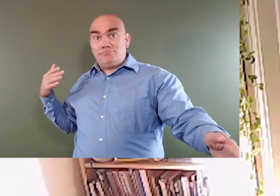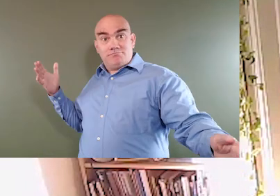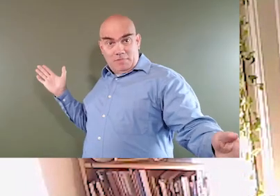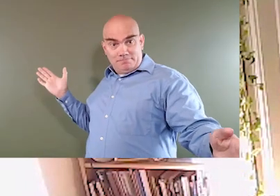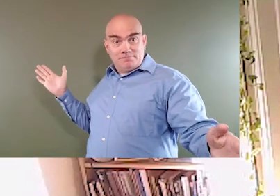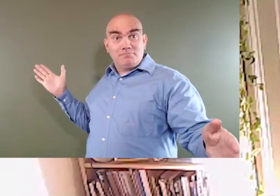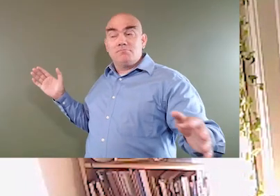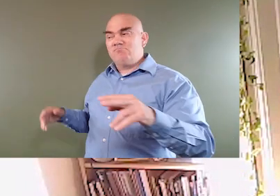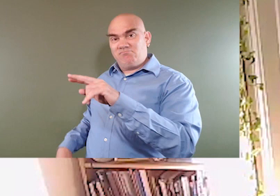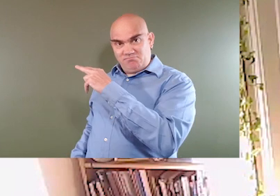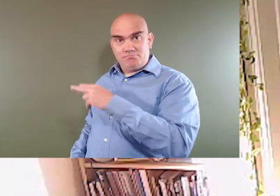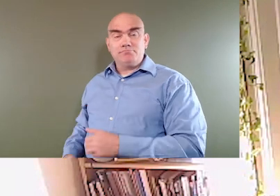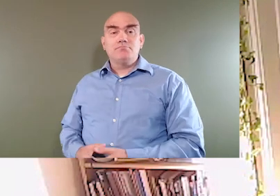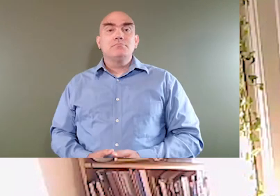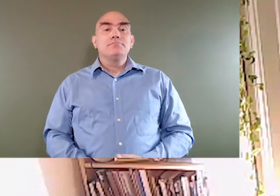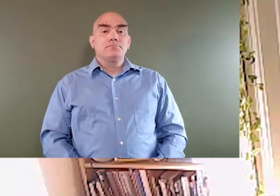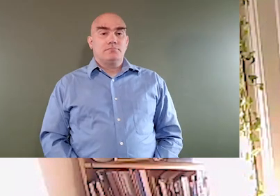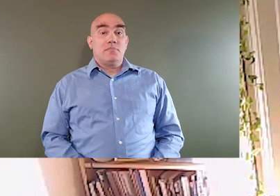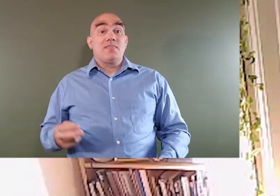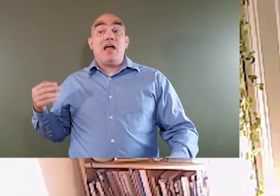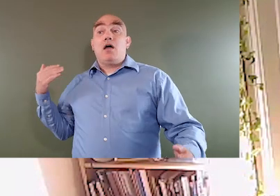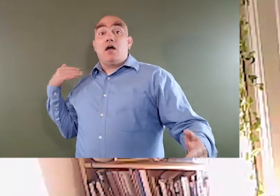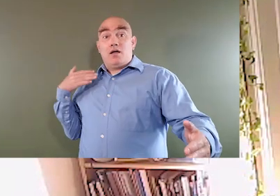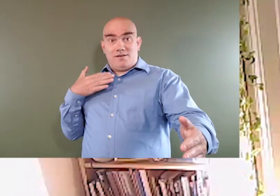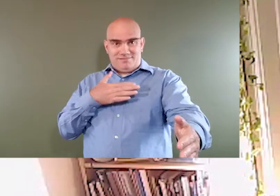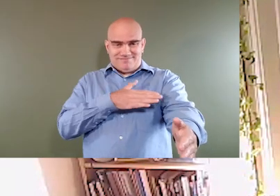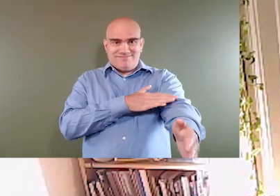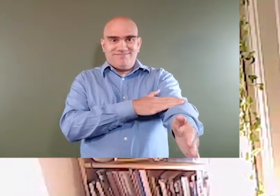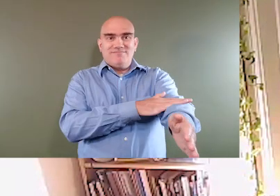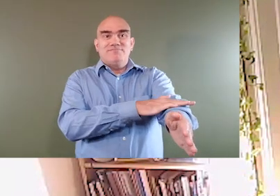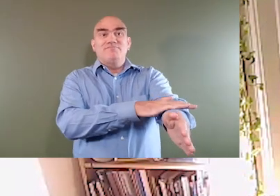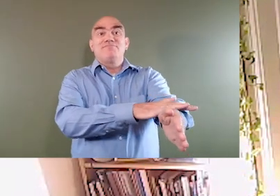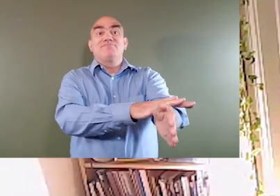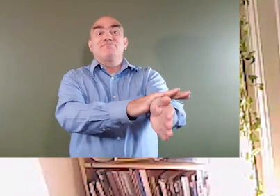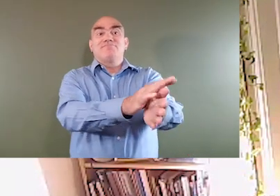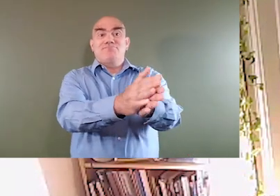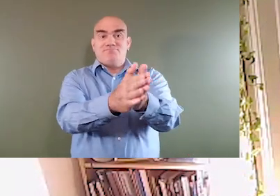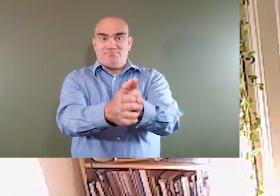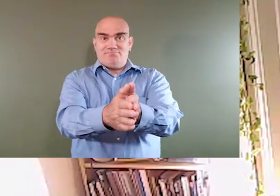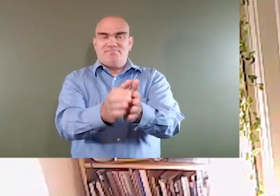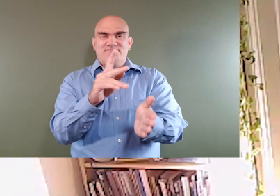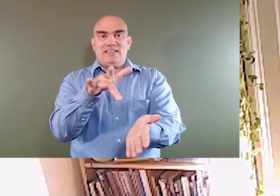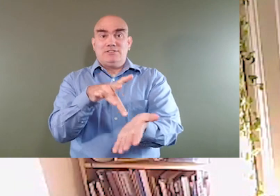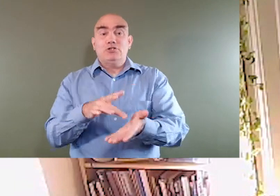you, and then close the book, down the chest and the arm, back to the center.